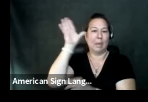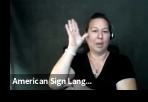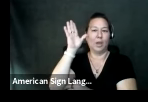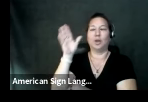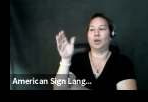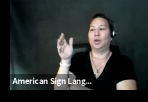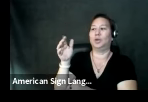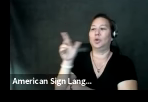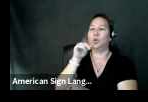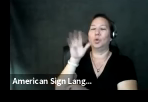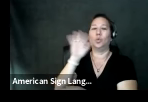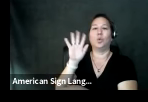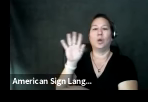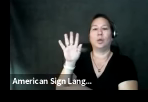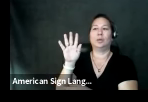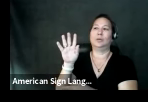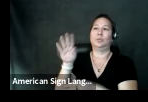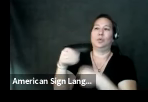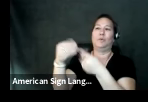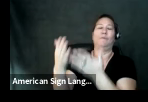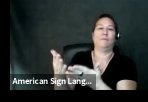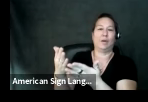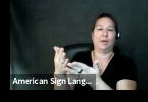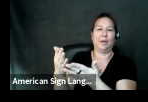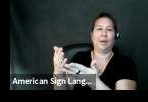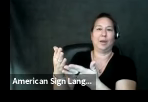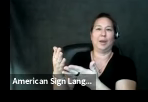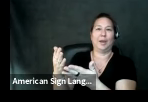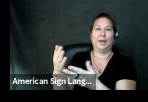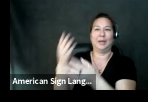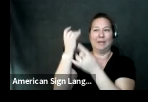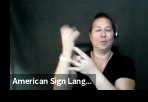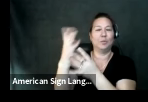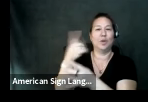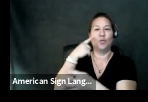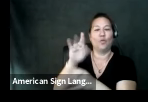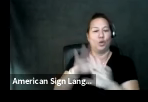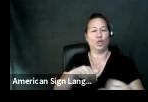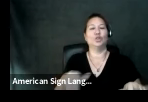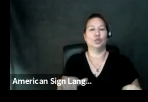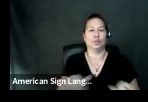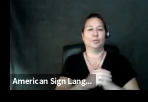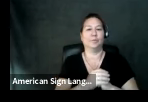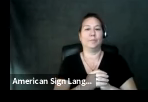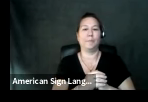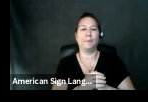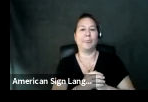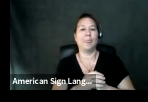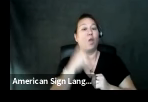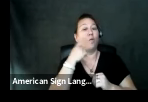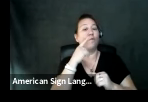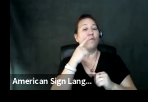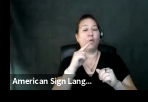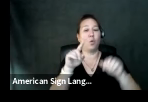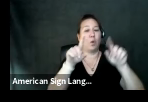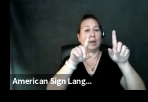the same procedural safeguards. So with consent and assessment for services, you